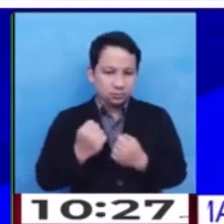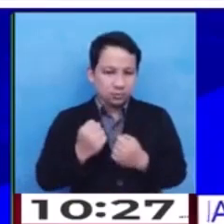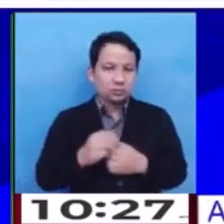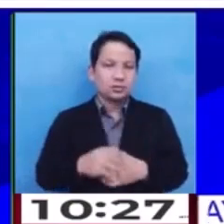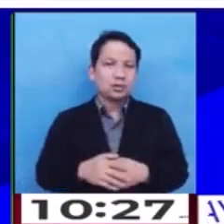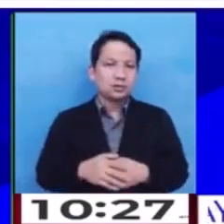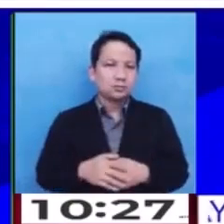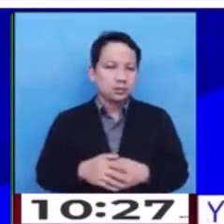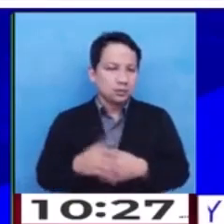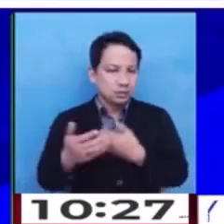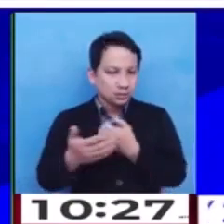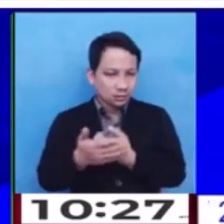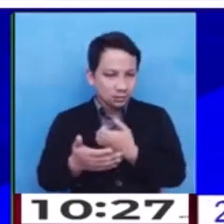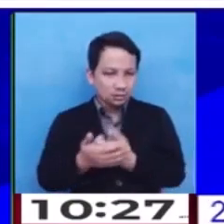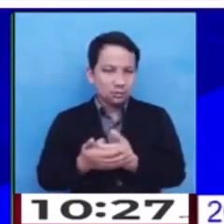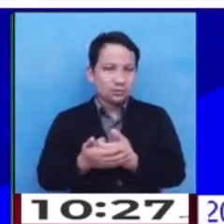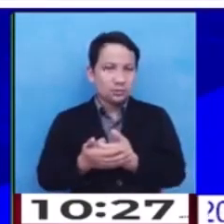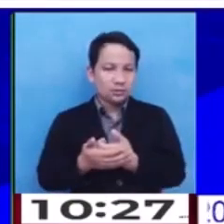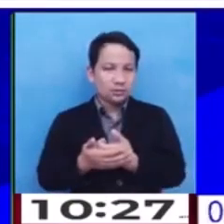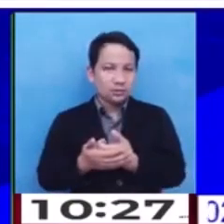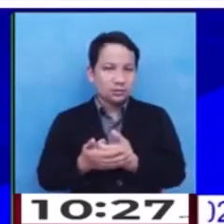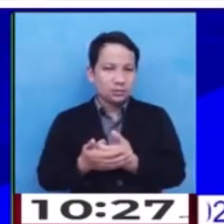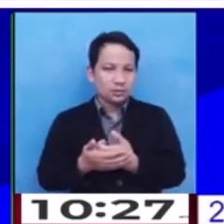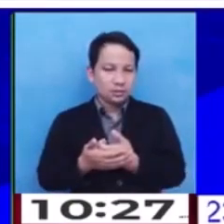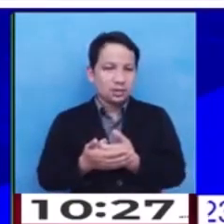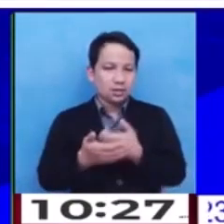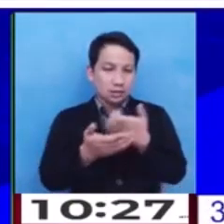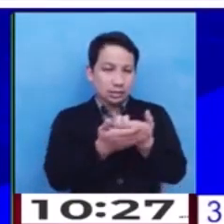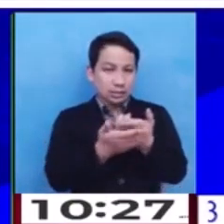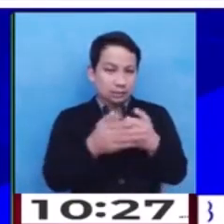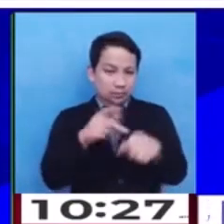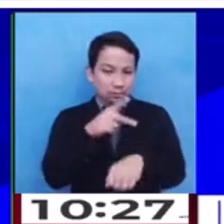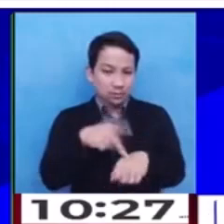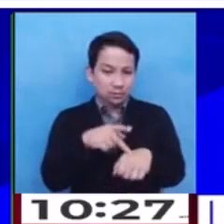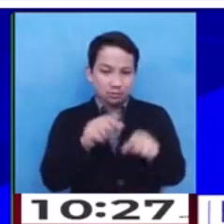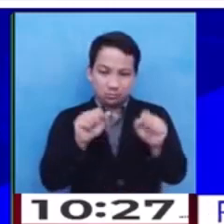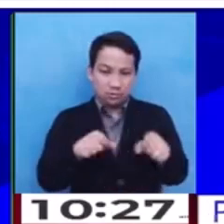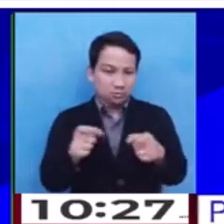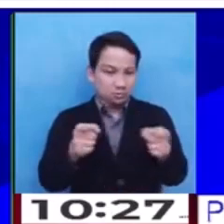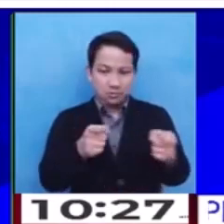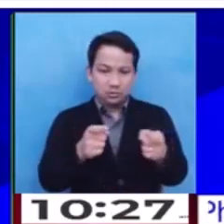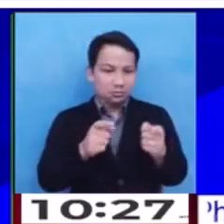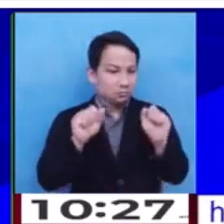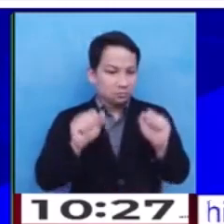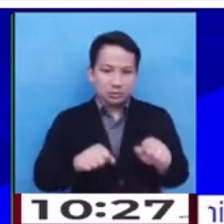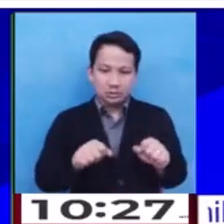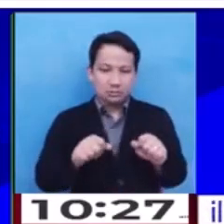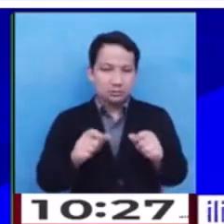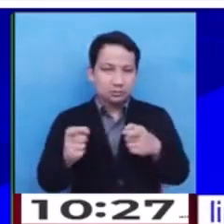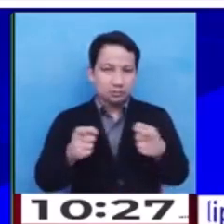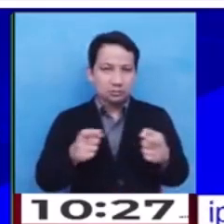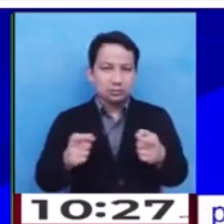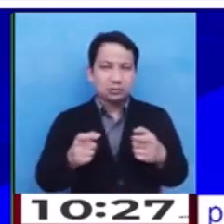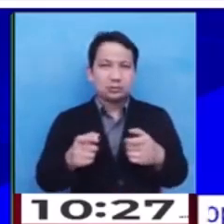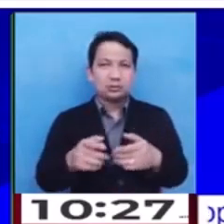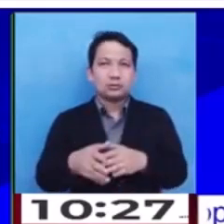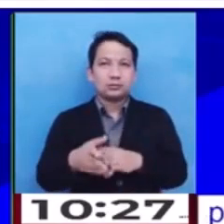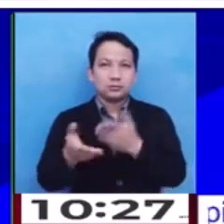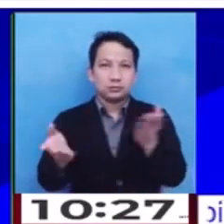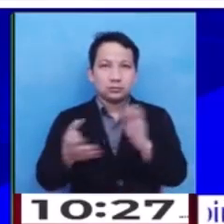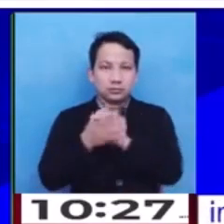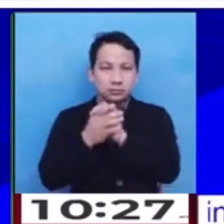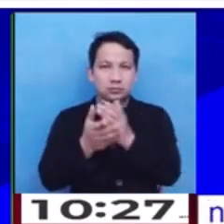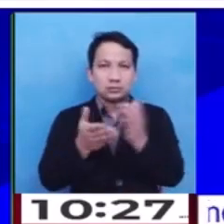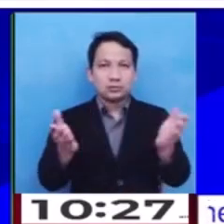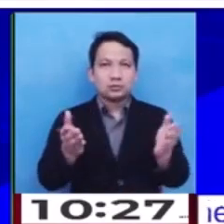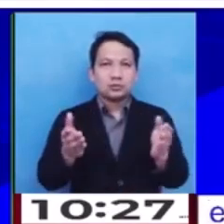economy can manage to weather the storms. Thank you, sir, and congratulations on finishing your marathon